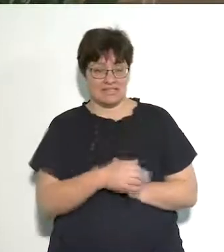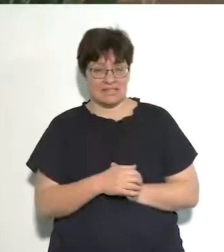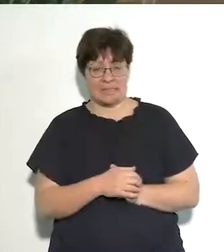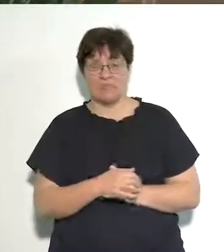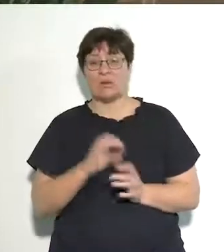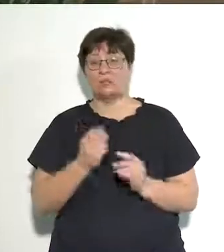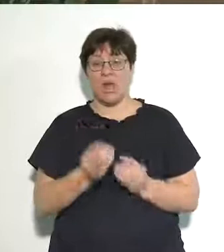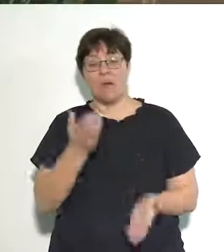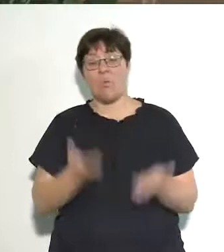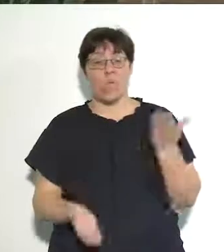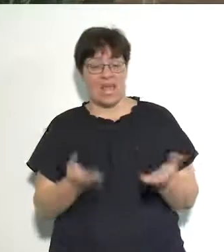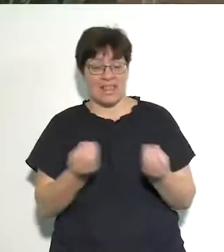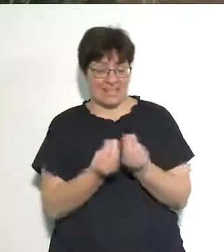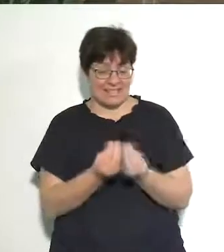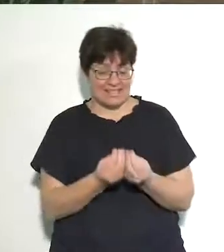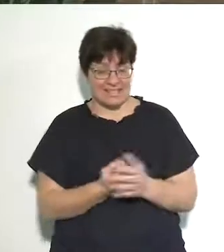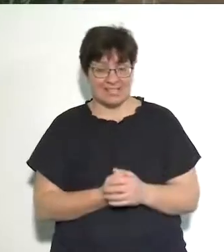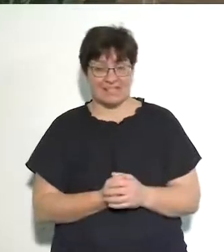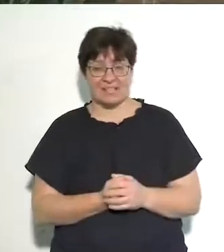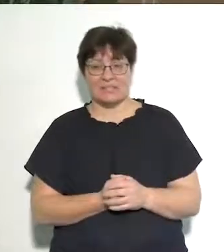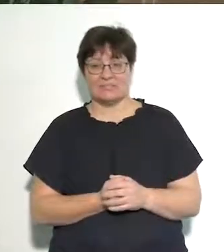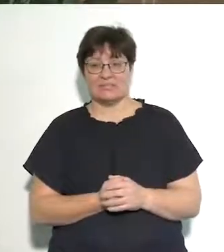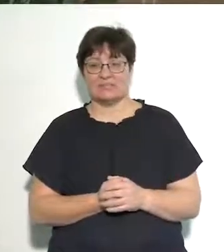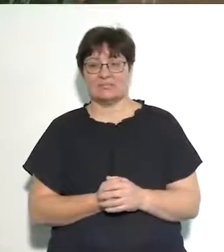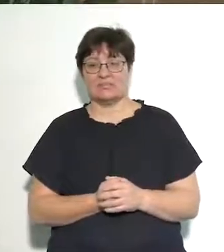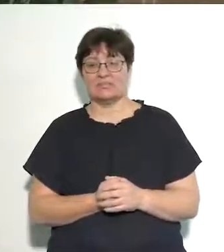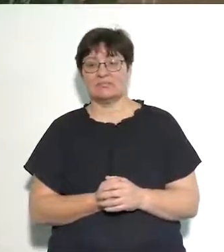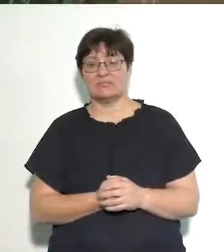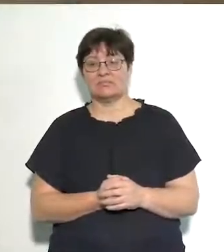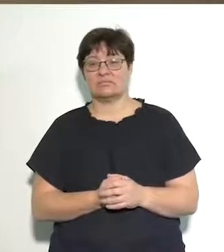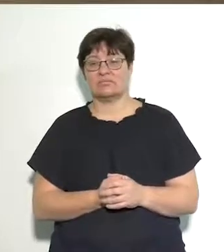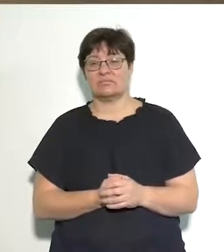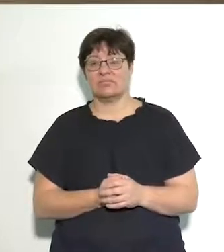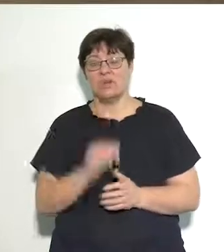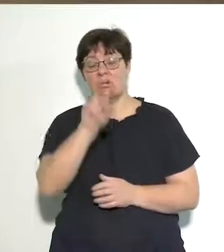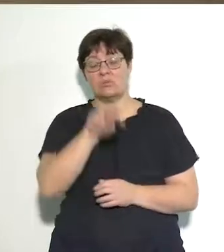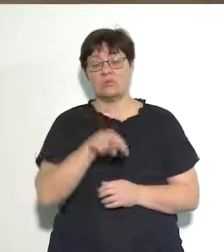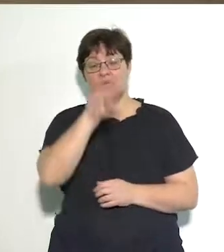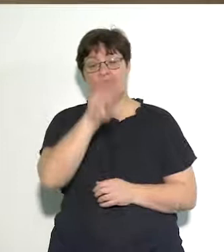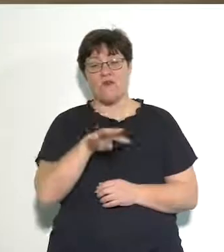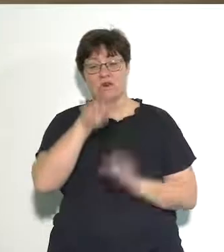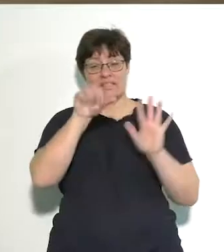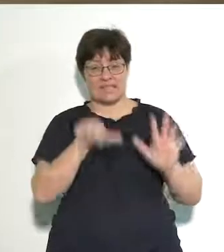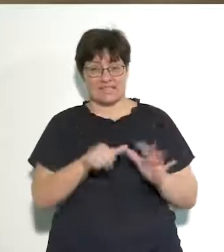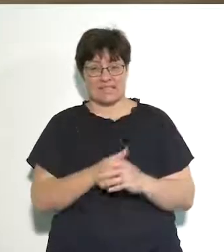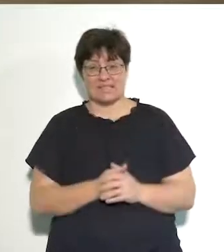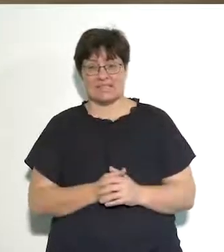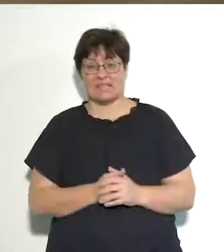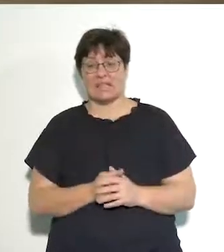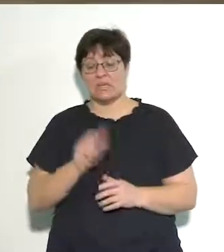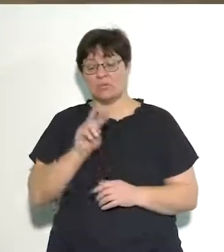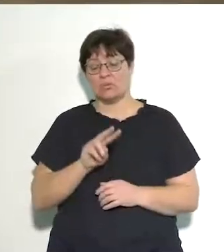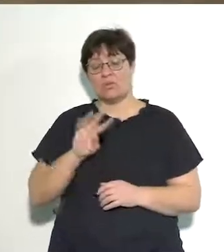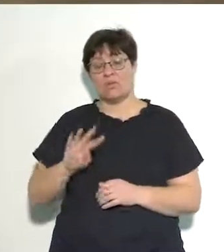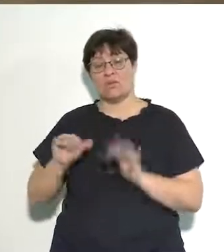the beans and I'm going to try and weigh some goodies. So what I do is I'm going to count out 2, 4, 6